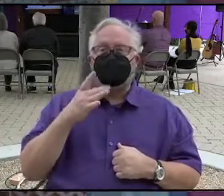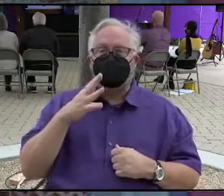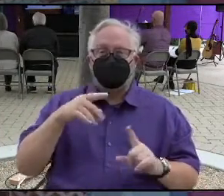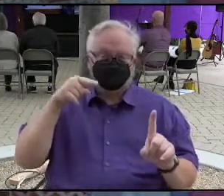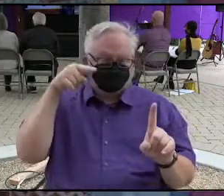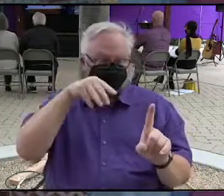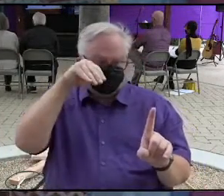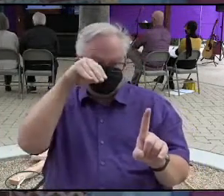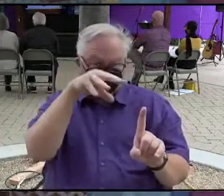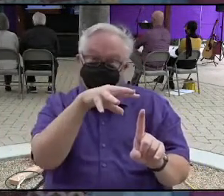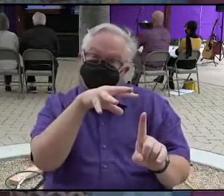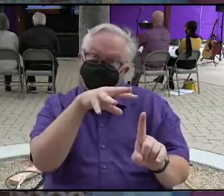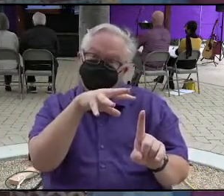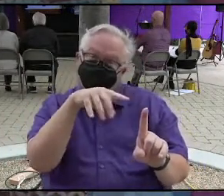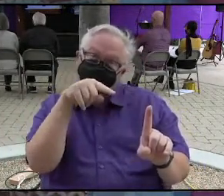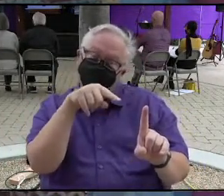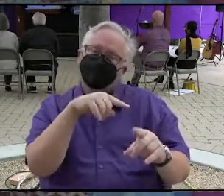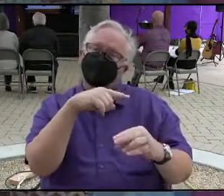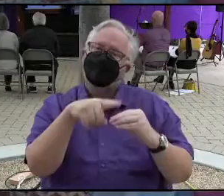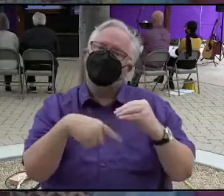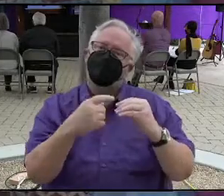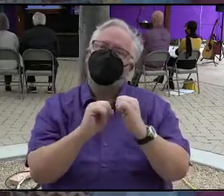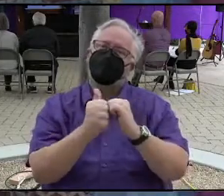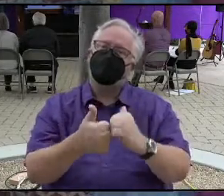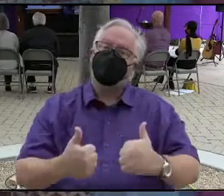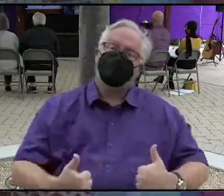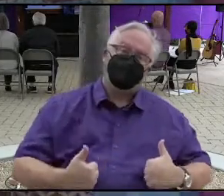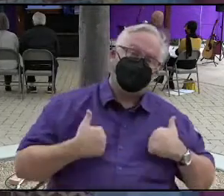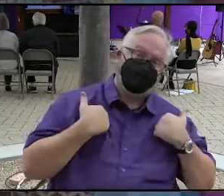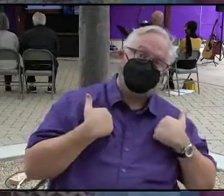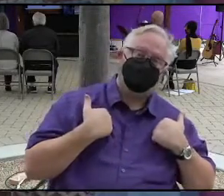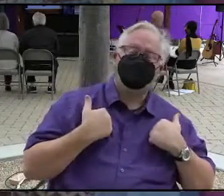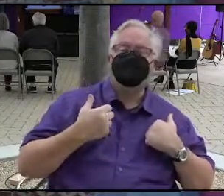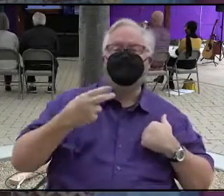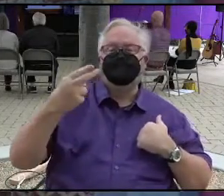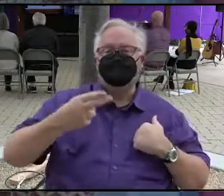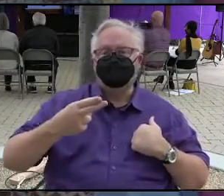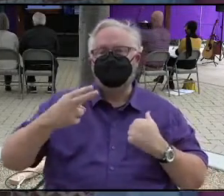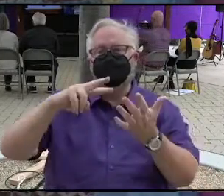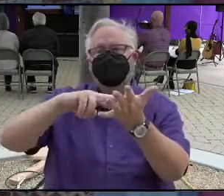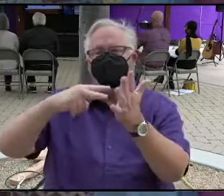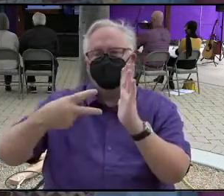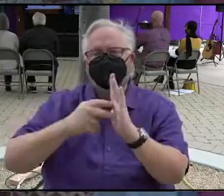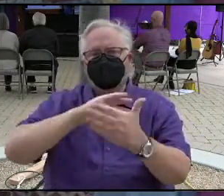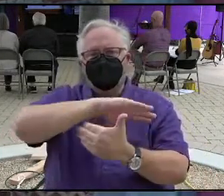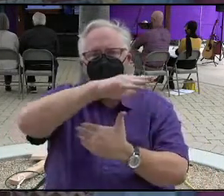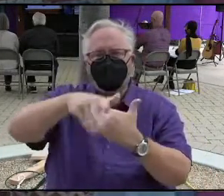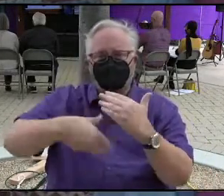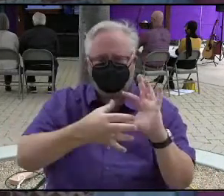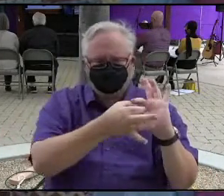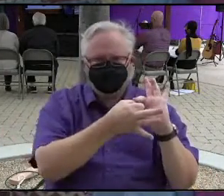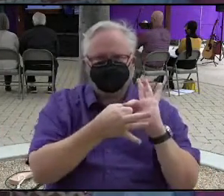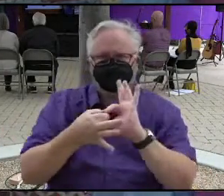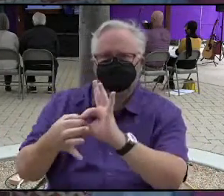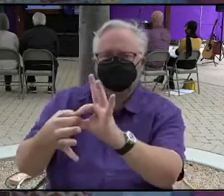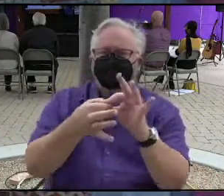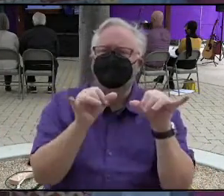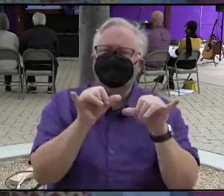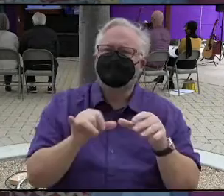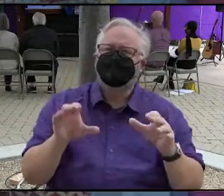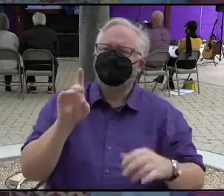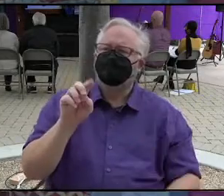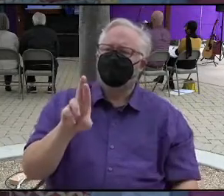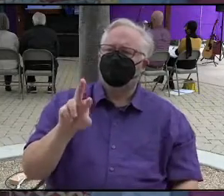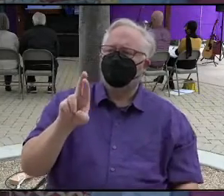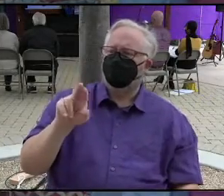beam, on the interconnections of life and history, art and purpose. It's as Dr. Rachel